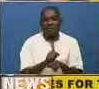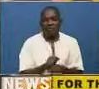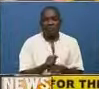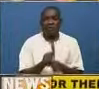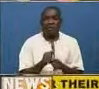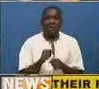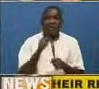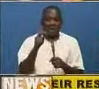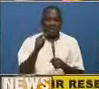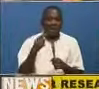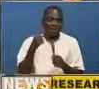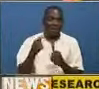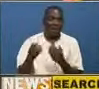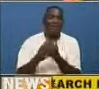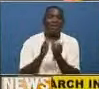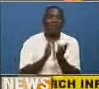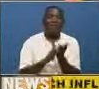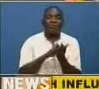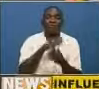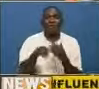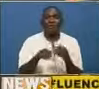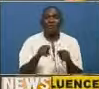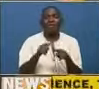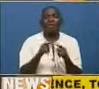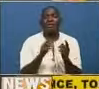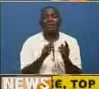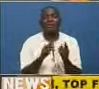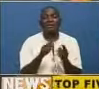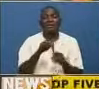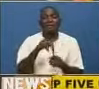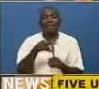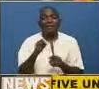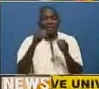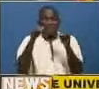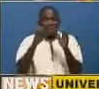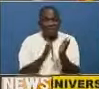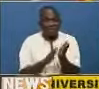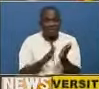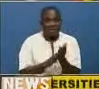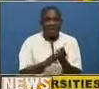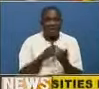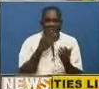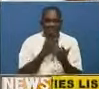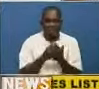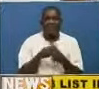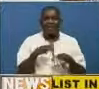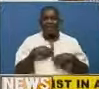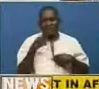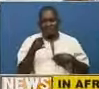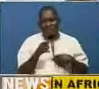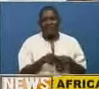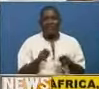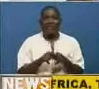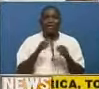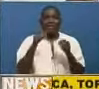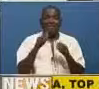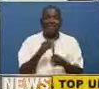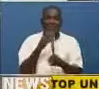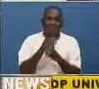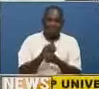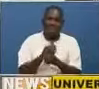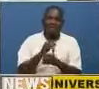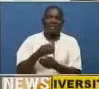Since returning to the school to complete her JHS, teachers at the school have been very accommodating and offer child